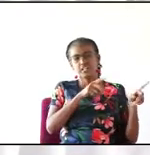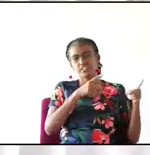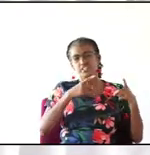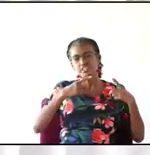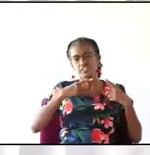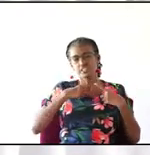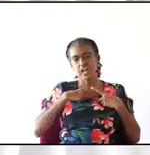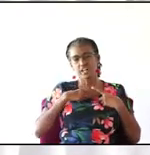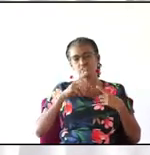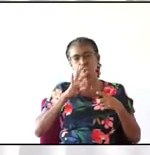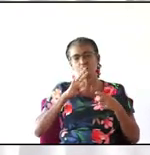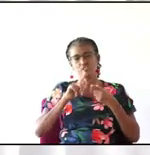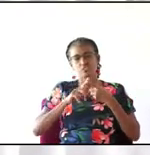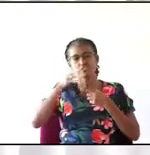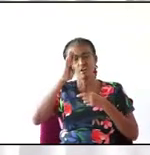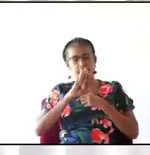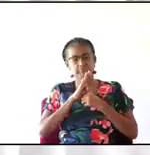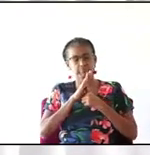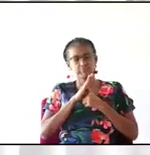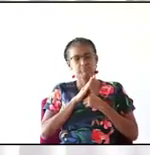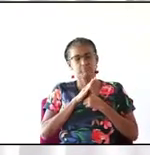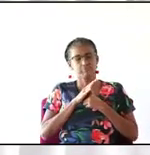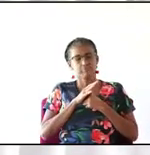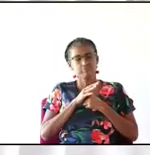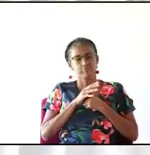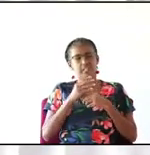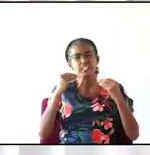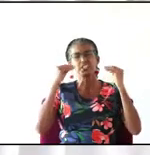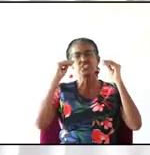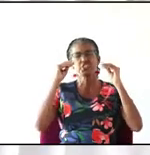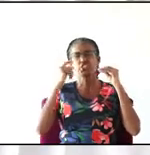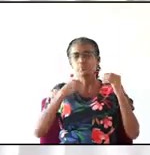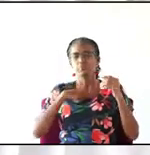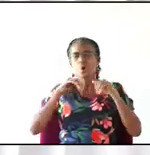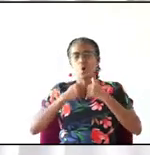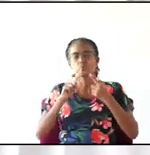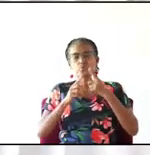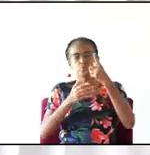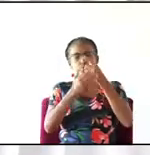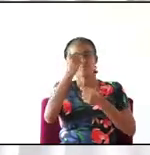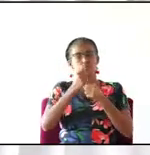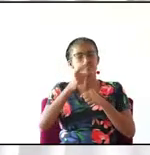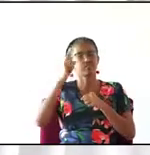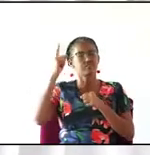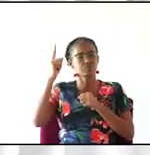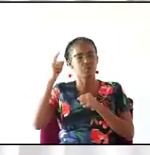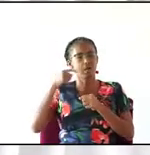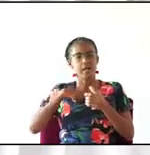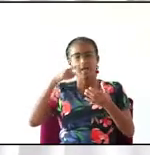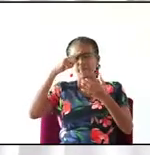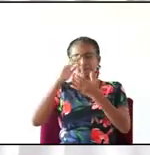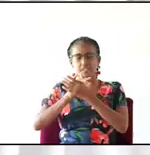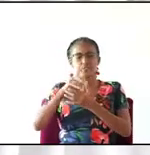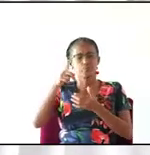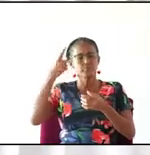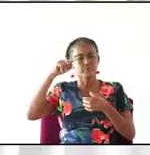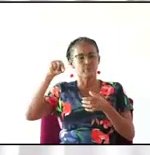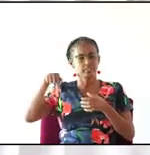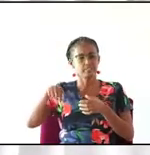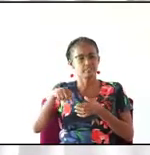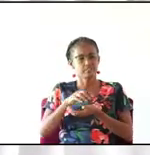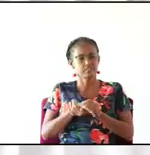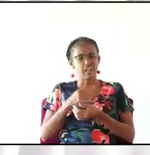out to God and ask him. I said, Lord, I need you to teach me how to trust you, because I really believed before this that I did, but I'm